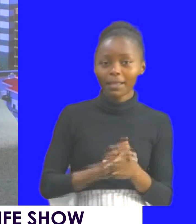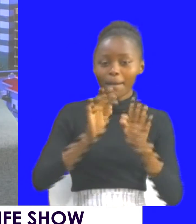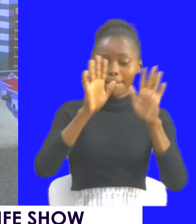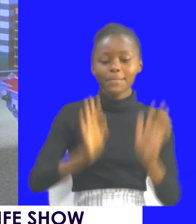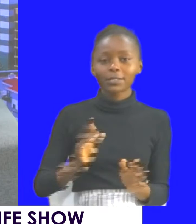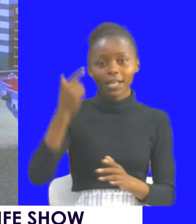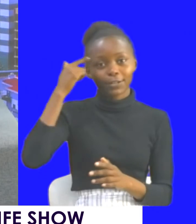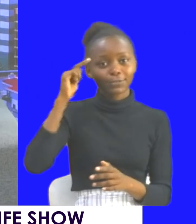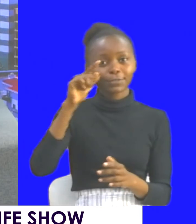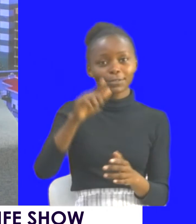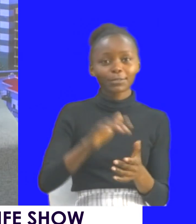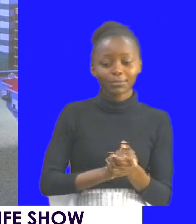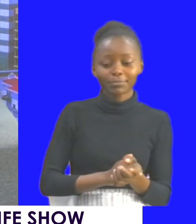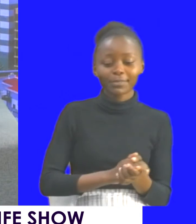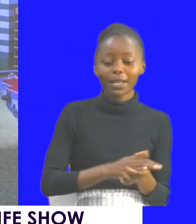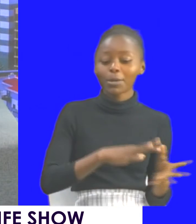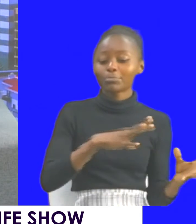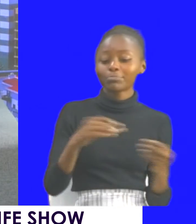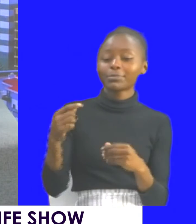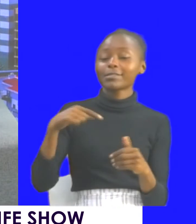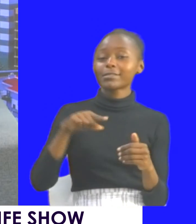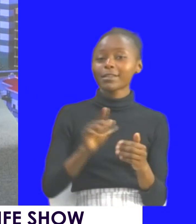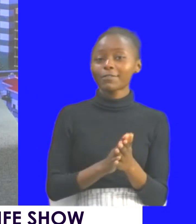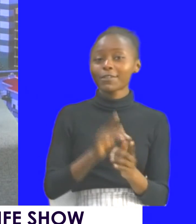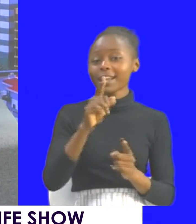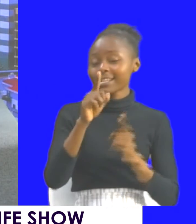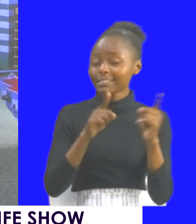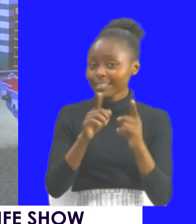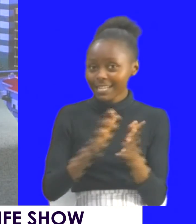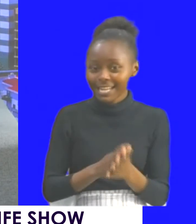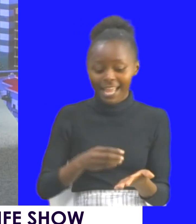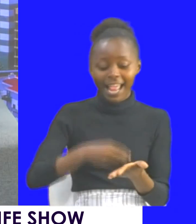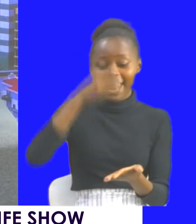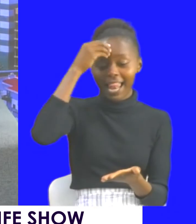for you to take yourself on a journey of learning who you are.